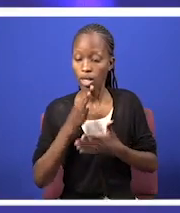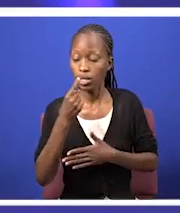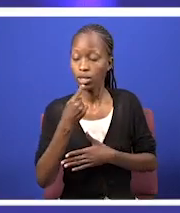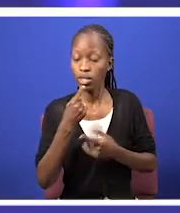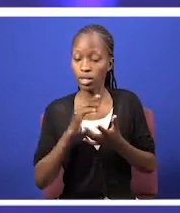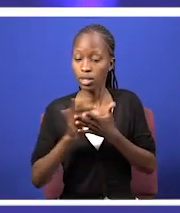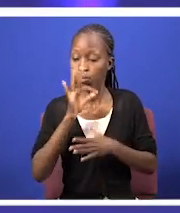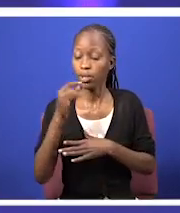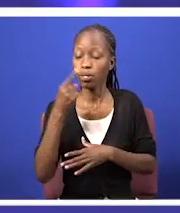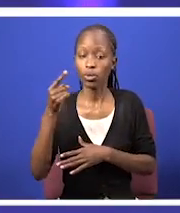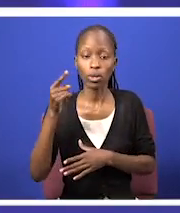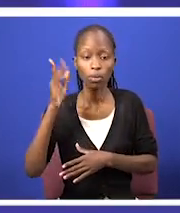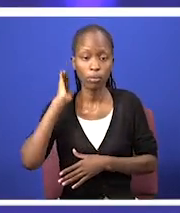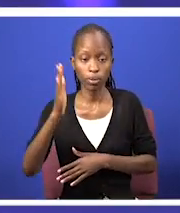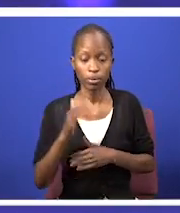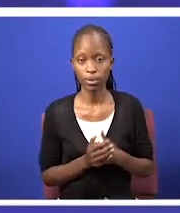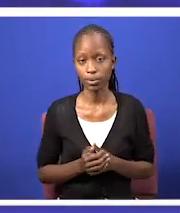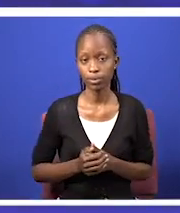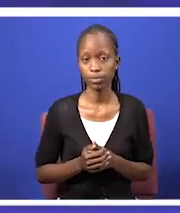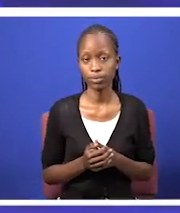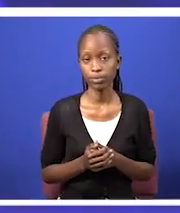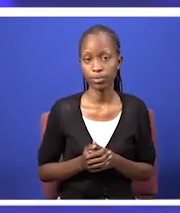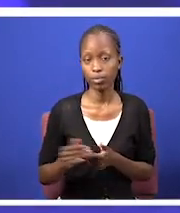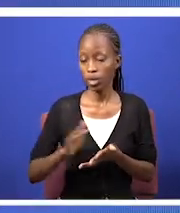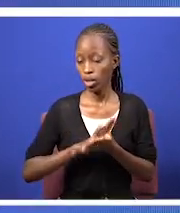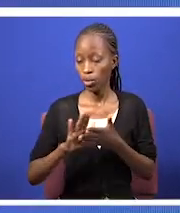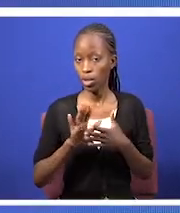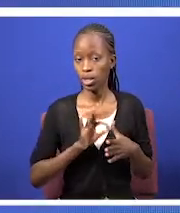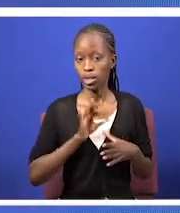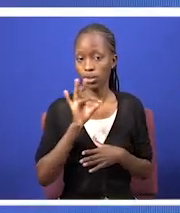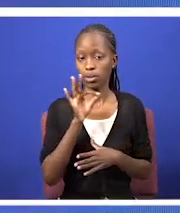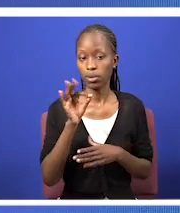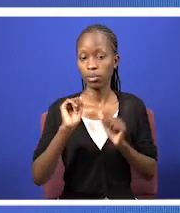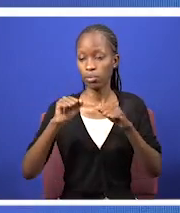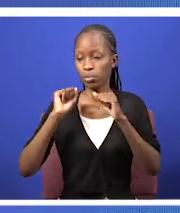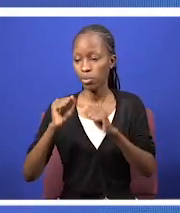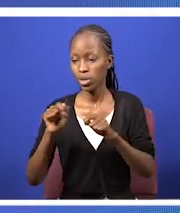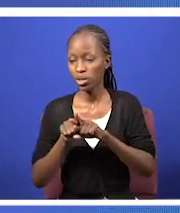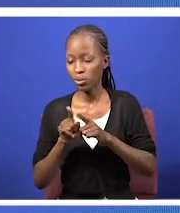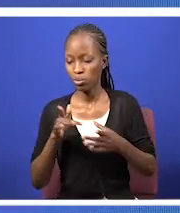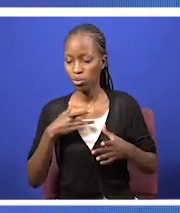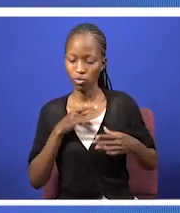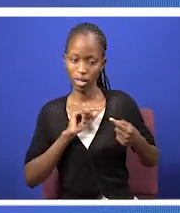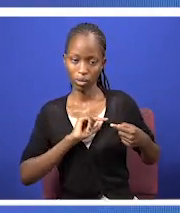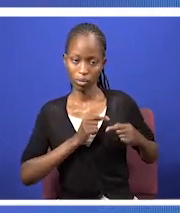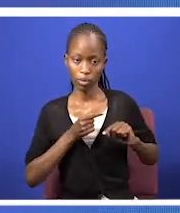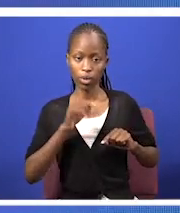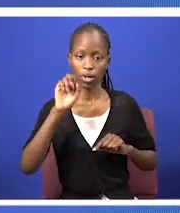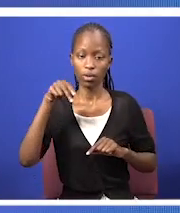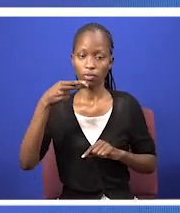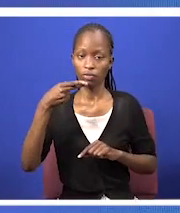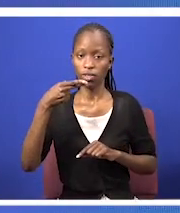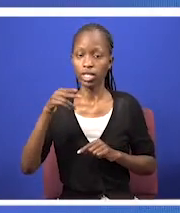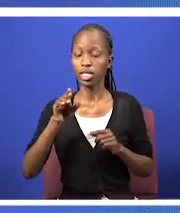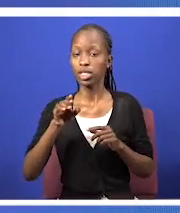go to Caesarea, to the house of Cornelius. The Holy Spirit can be grieved. We're told this in